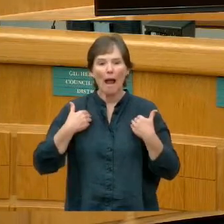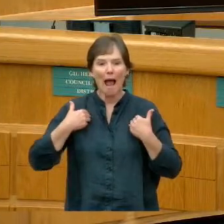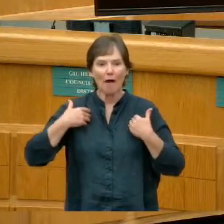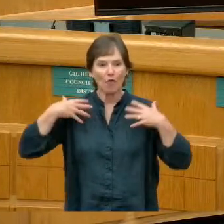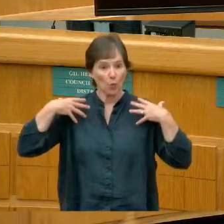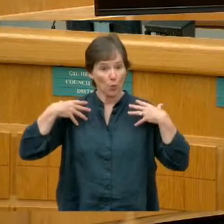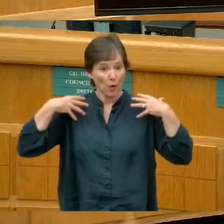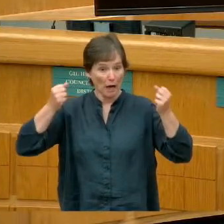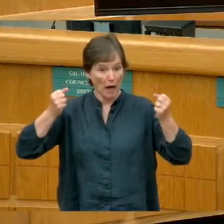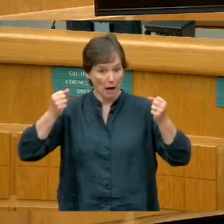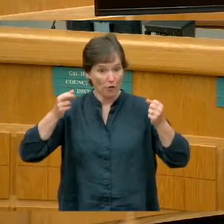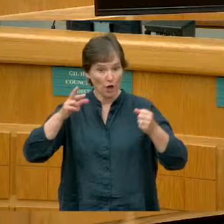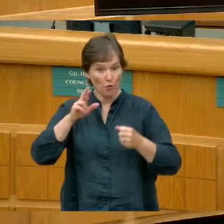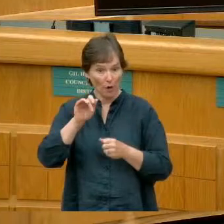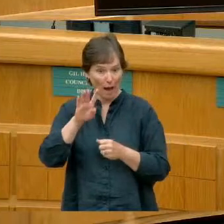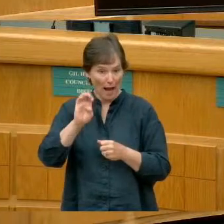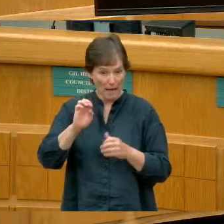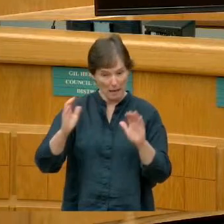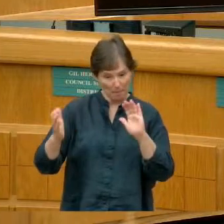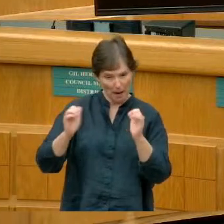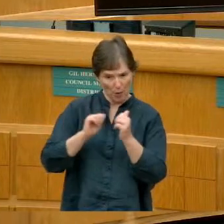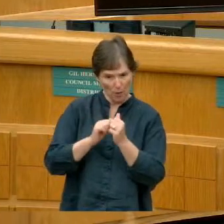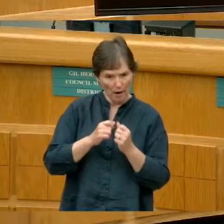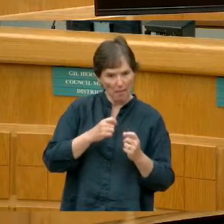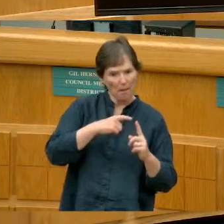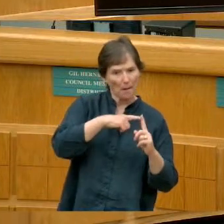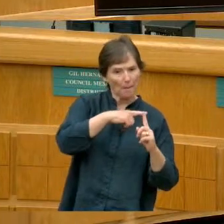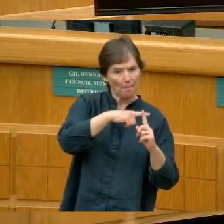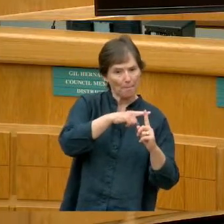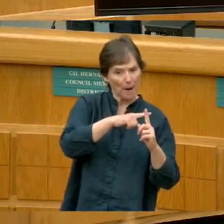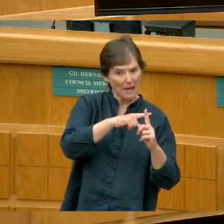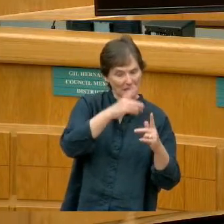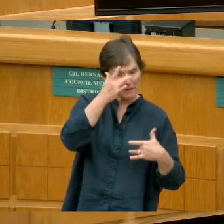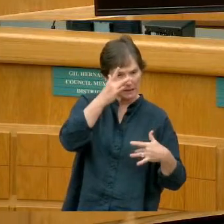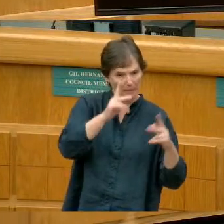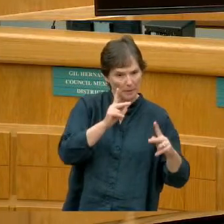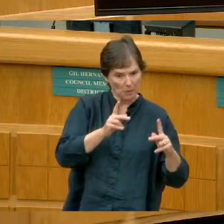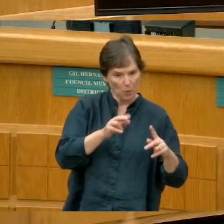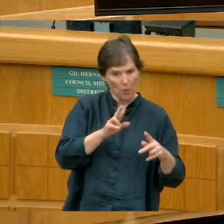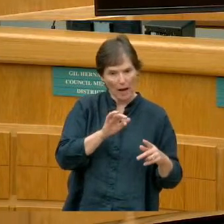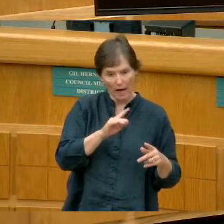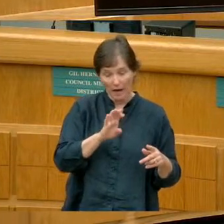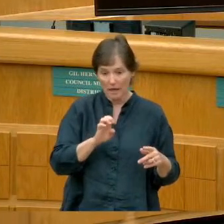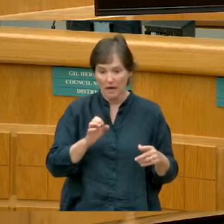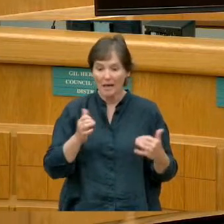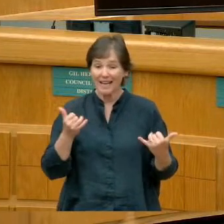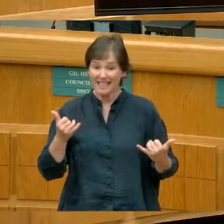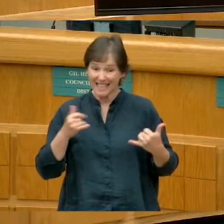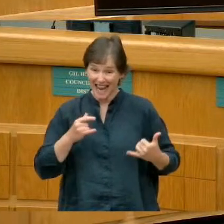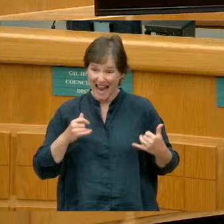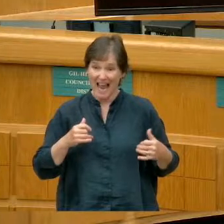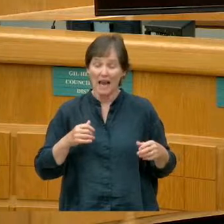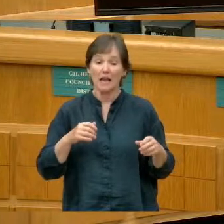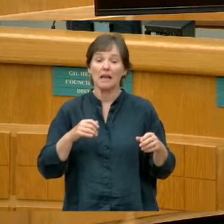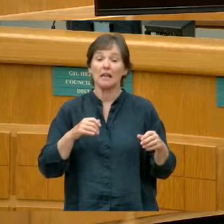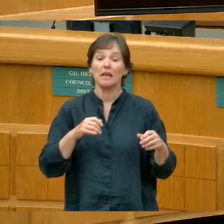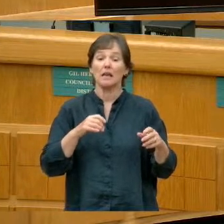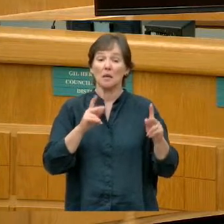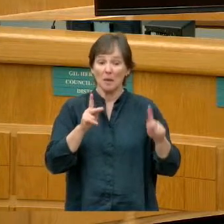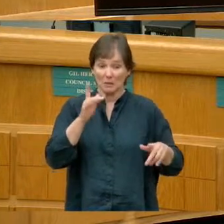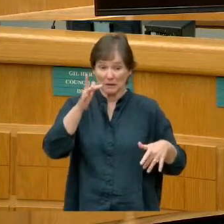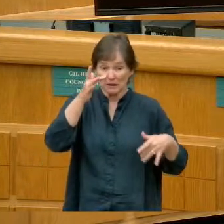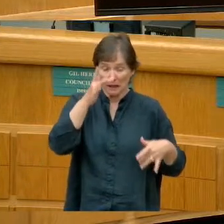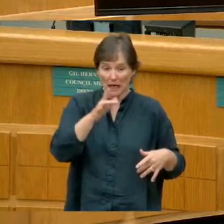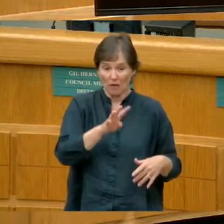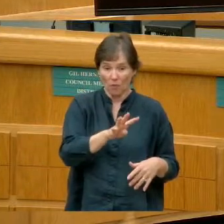rate to active case rate. So today we have 4,730 active cases in the community,